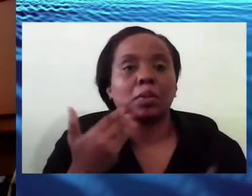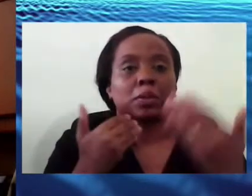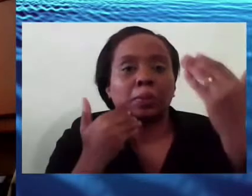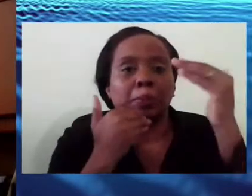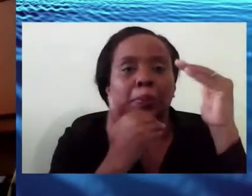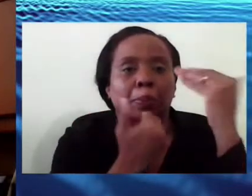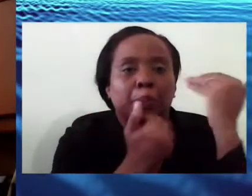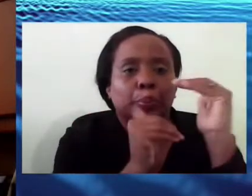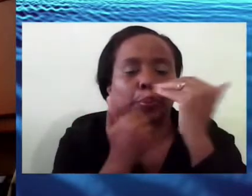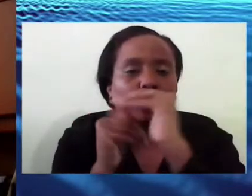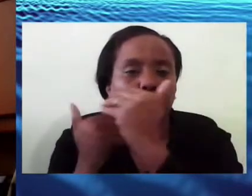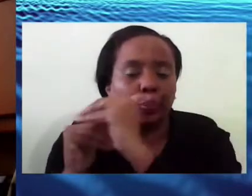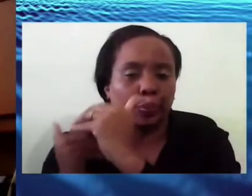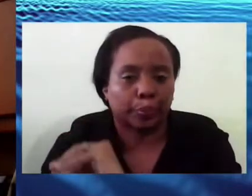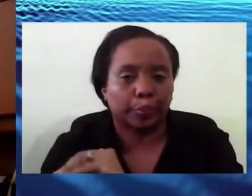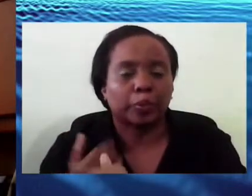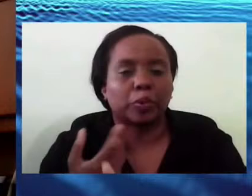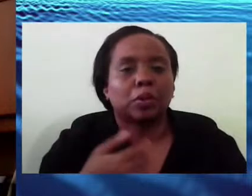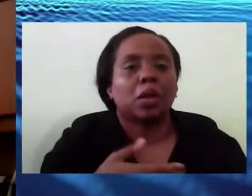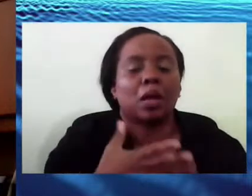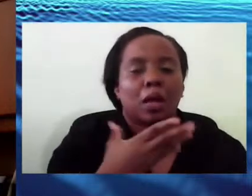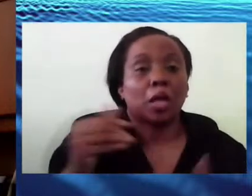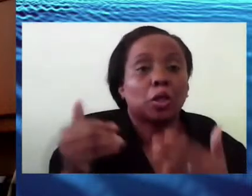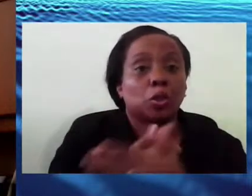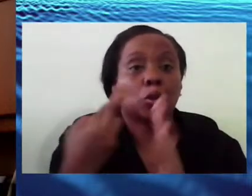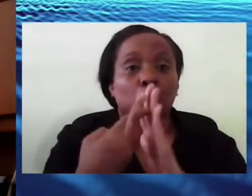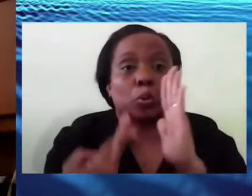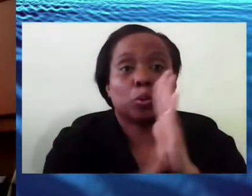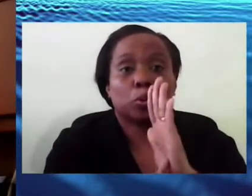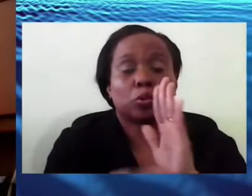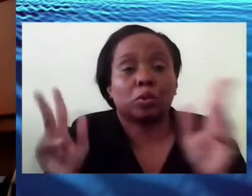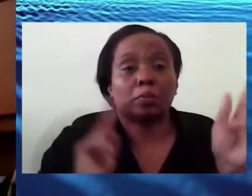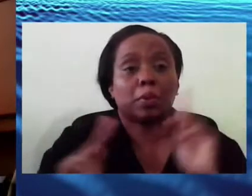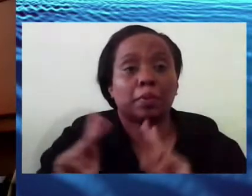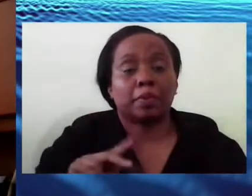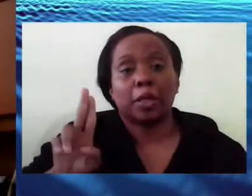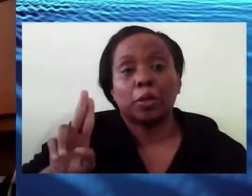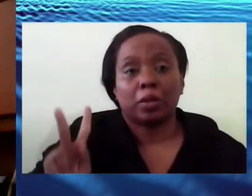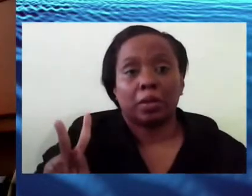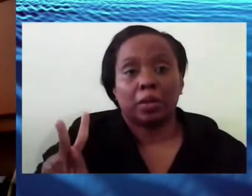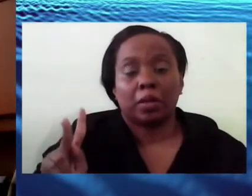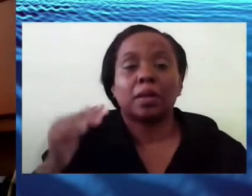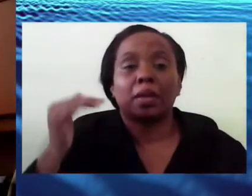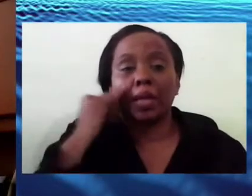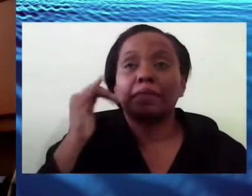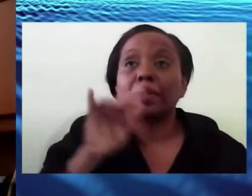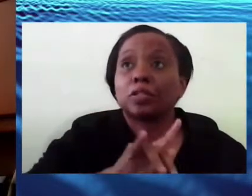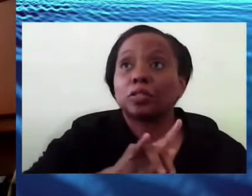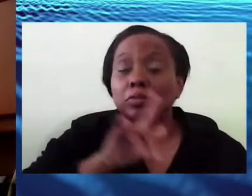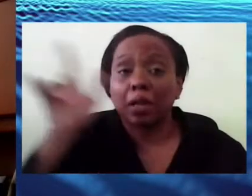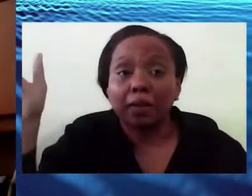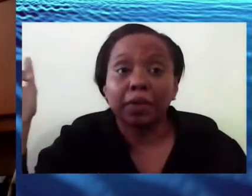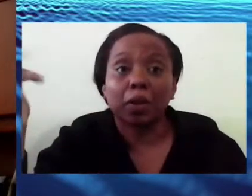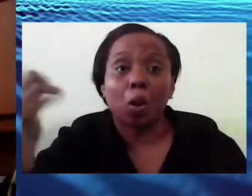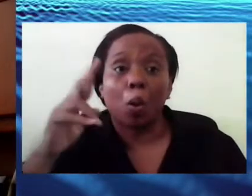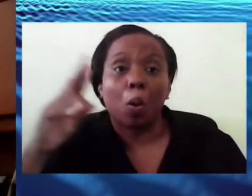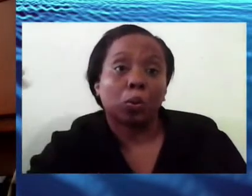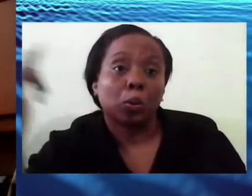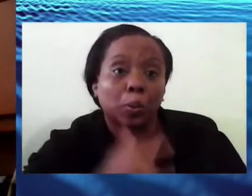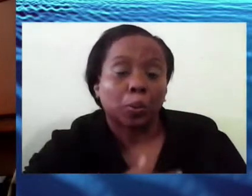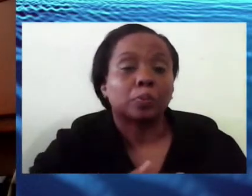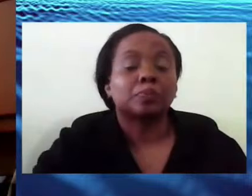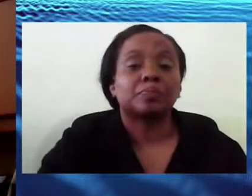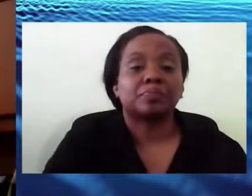new protocols introduced in the UK as well for persons returning to the UK after travel abroad. So there are a combination